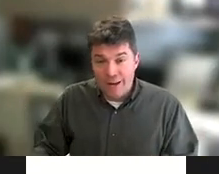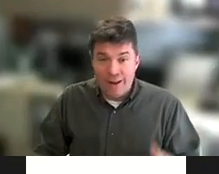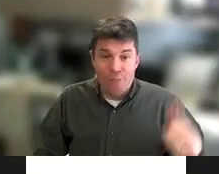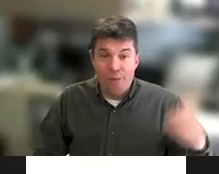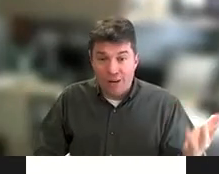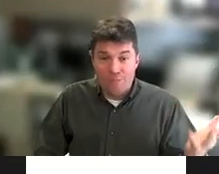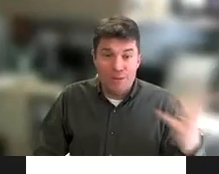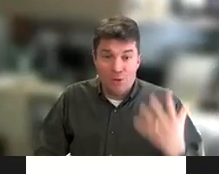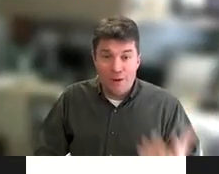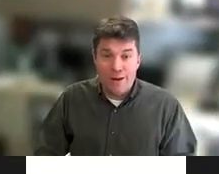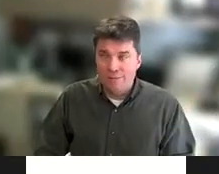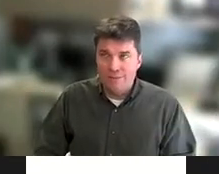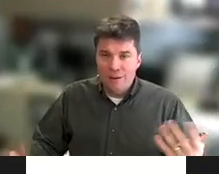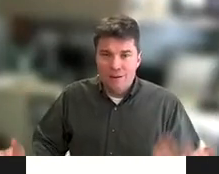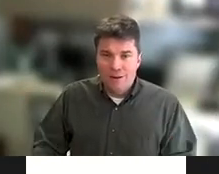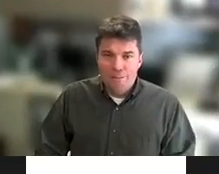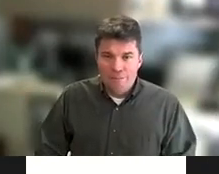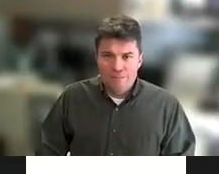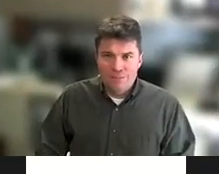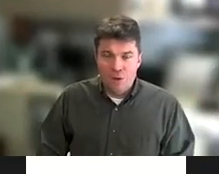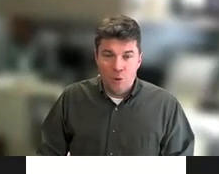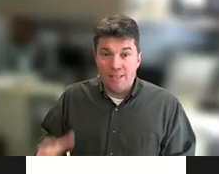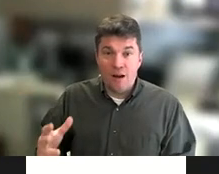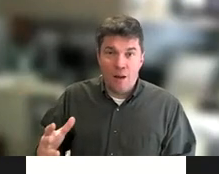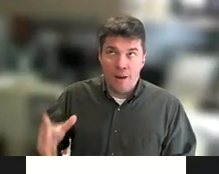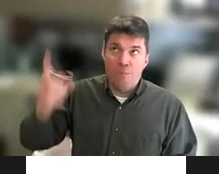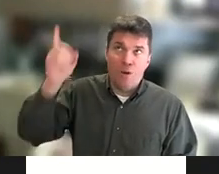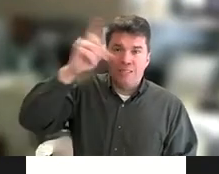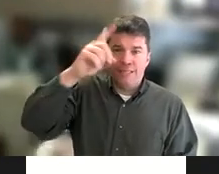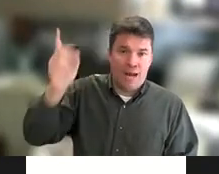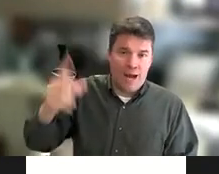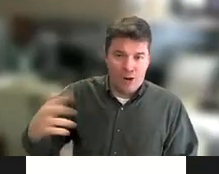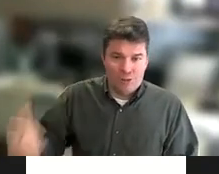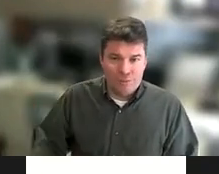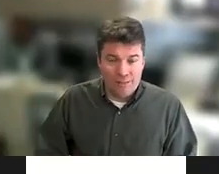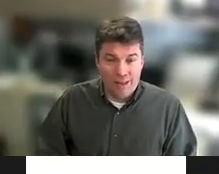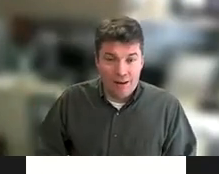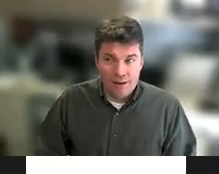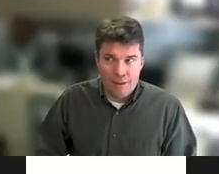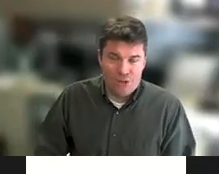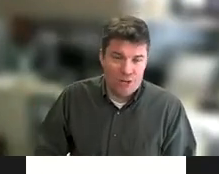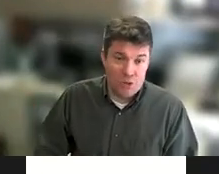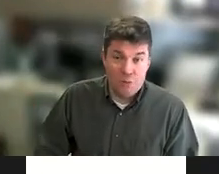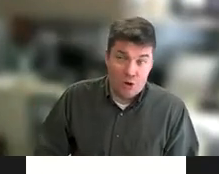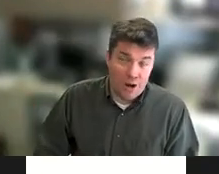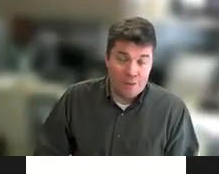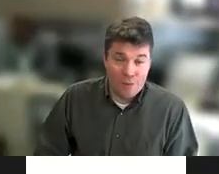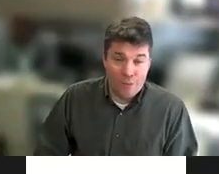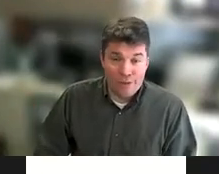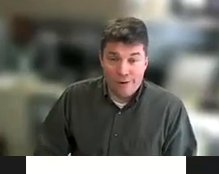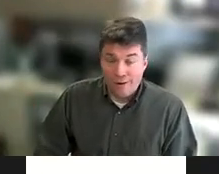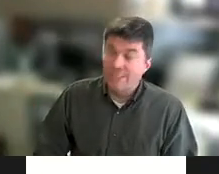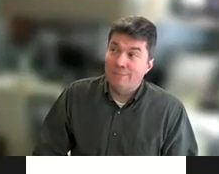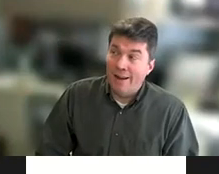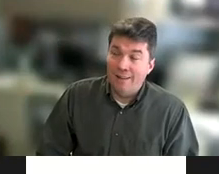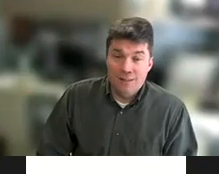kids play and another parent comes up to me and makes a comment and points to the sky or something like that, I'm just going to assume, they're talking